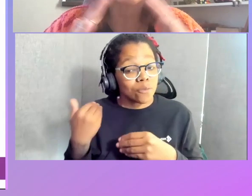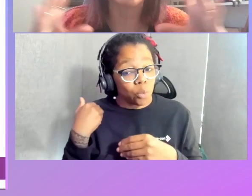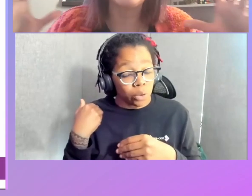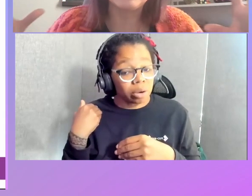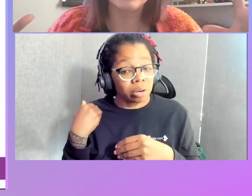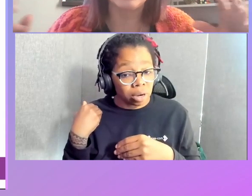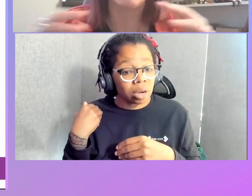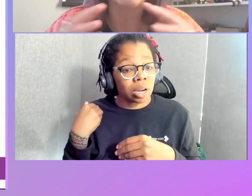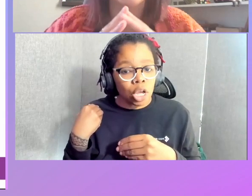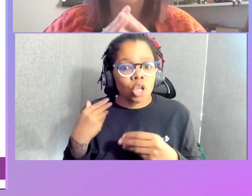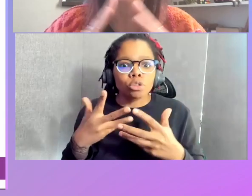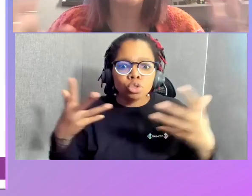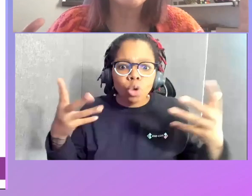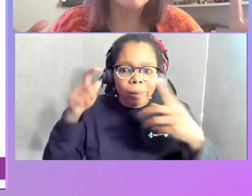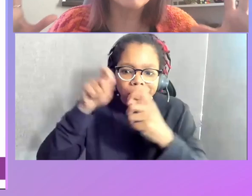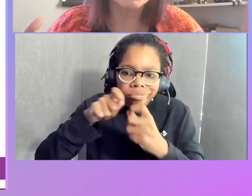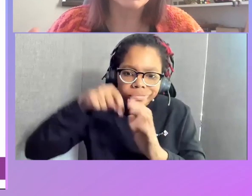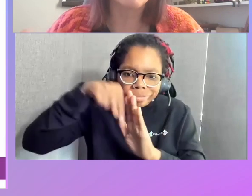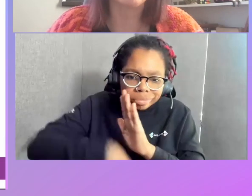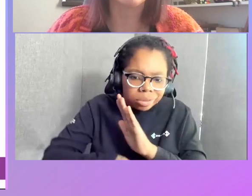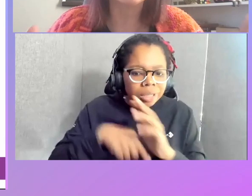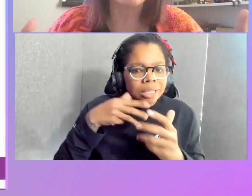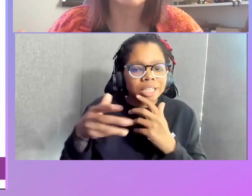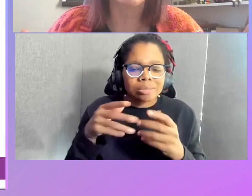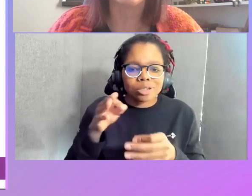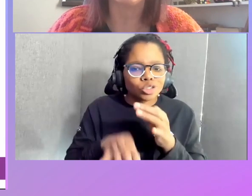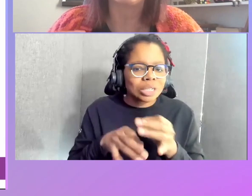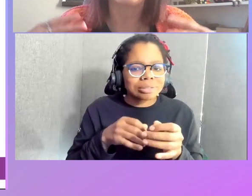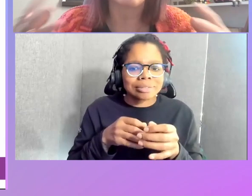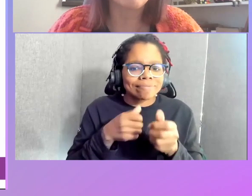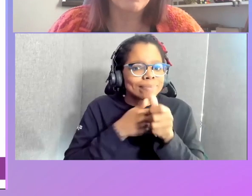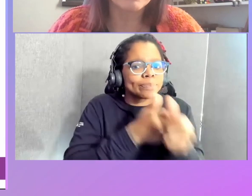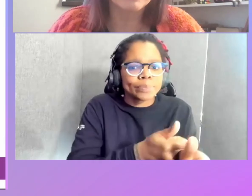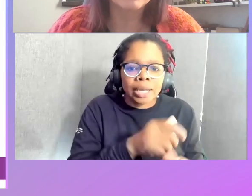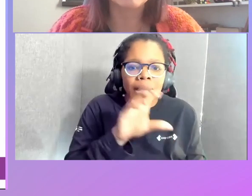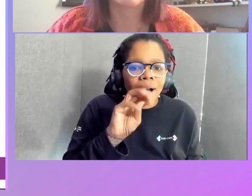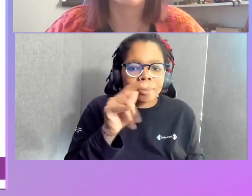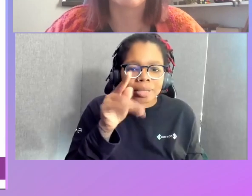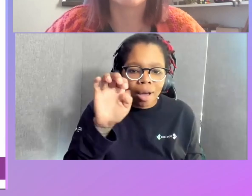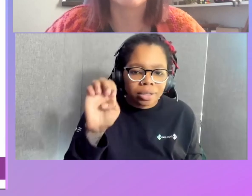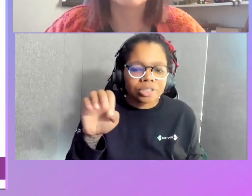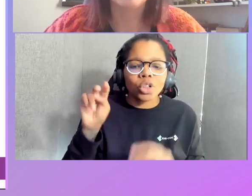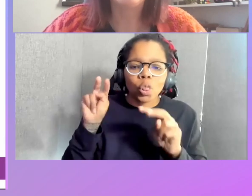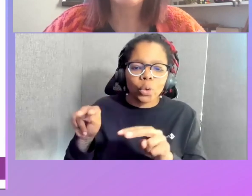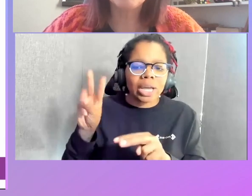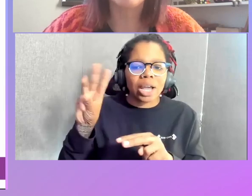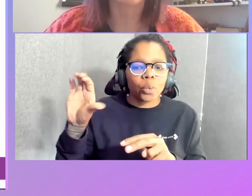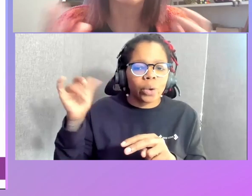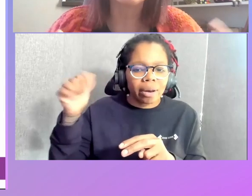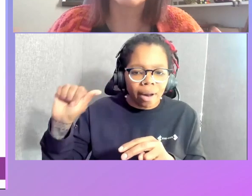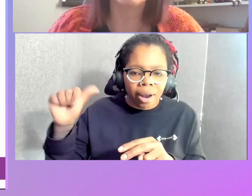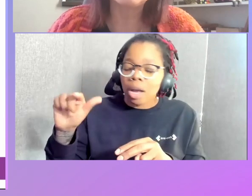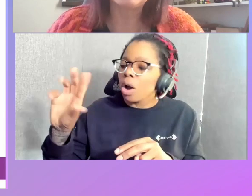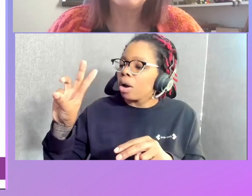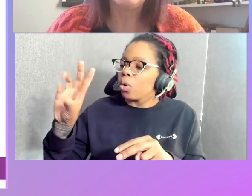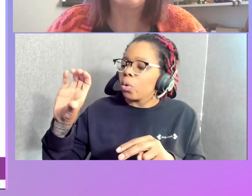there's so many details, even within just the compliance point of view, looking at the web content accessibility guidelines, it can become